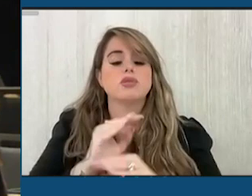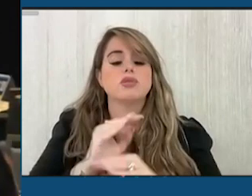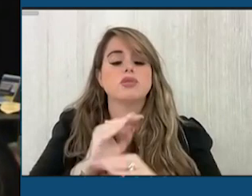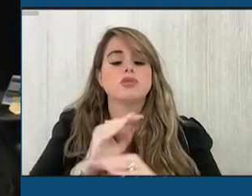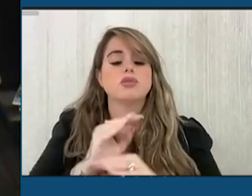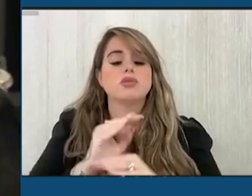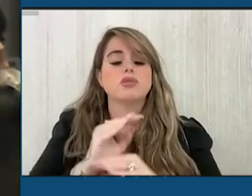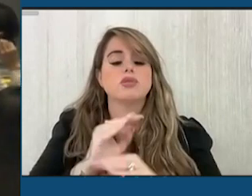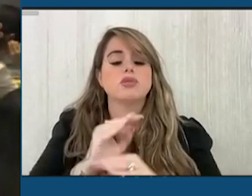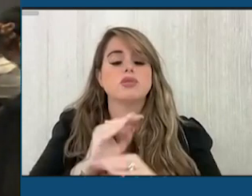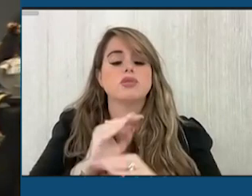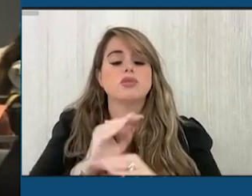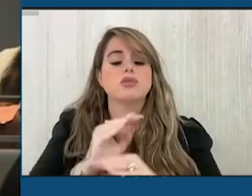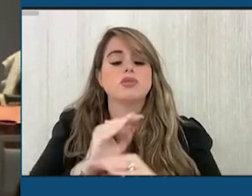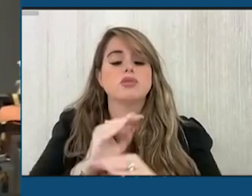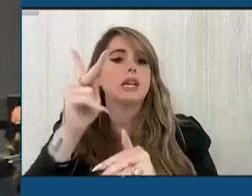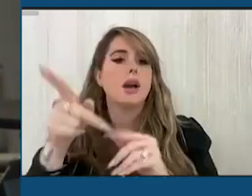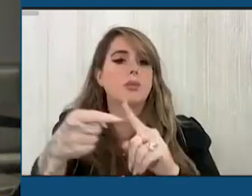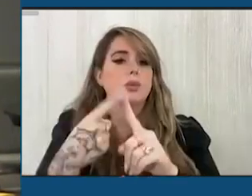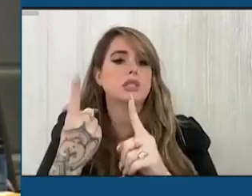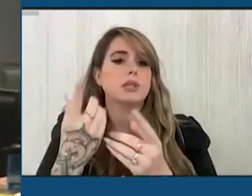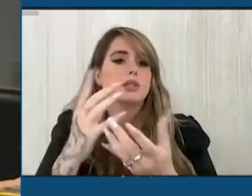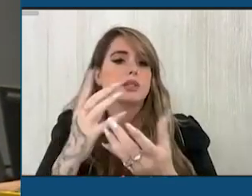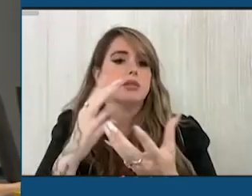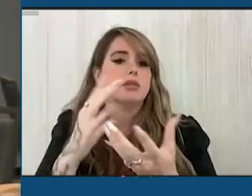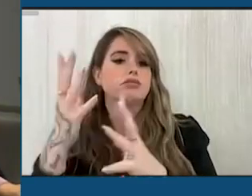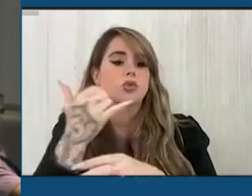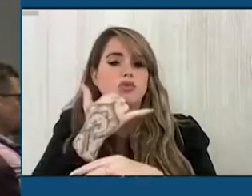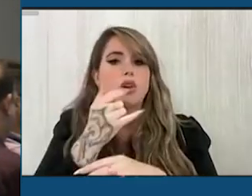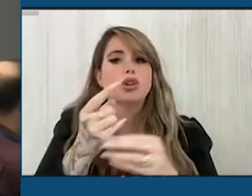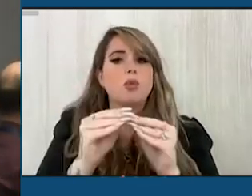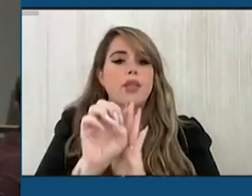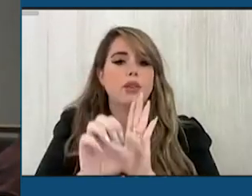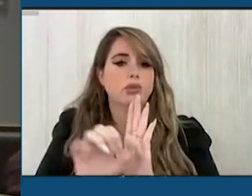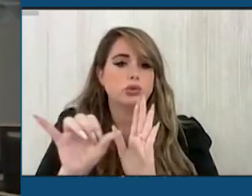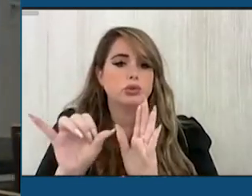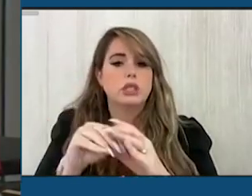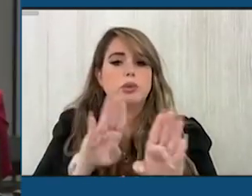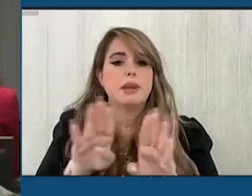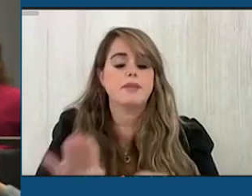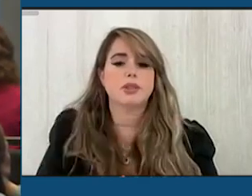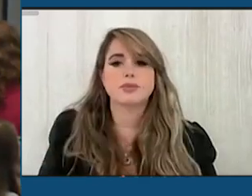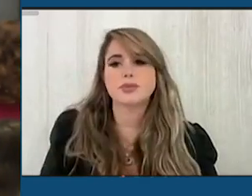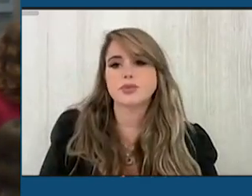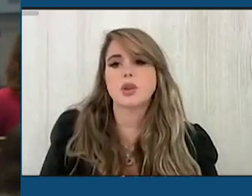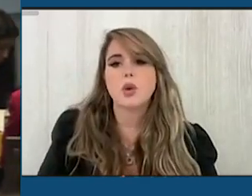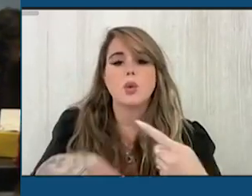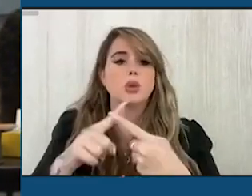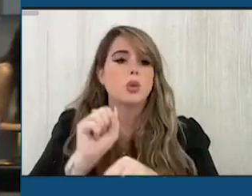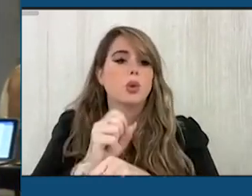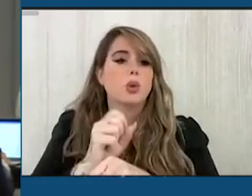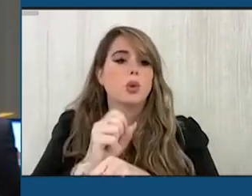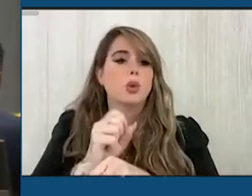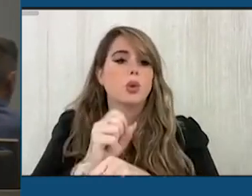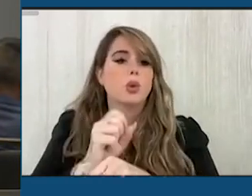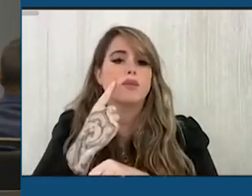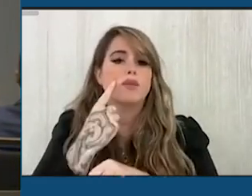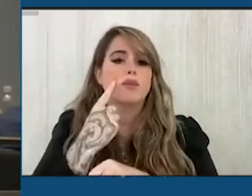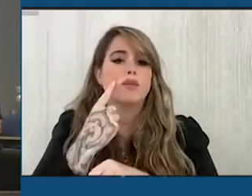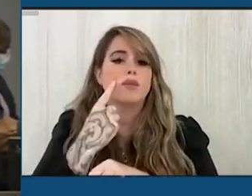wrong. And you're more ethical in your behavior when you work for someone who displays these skills of